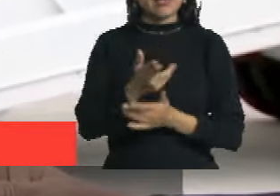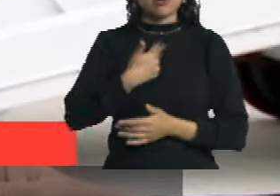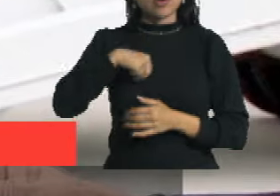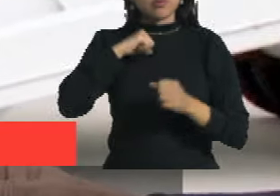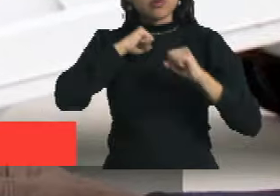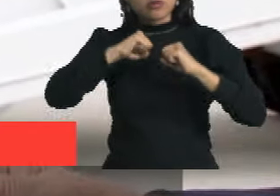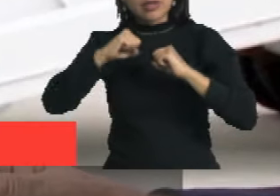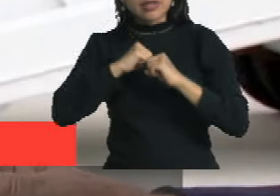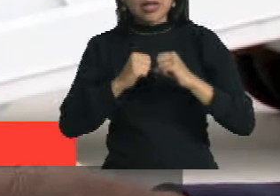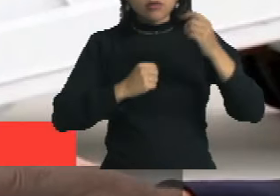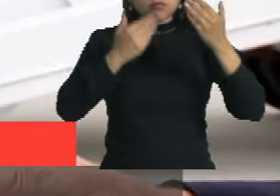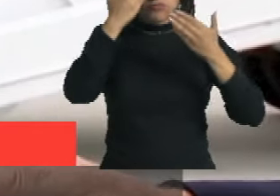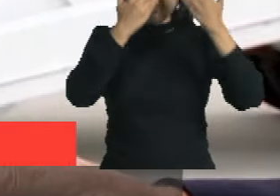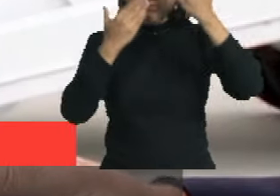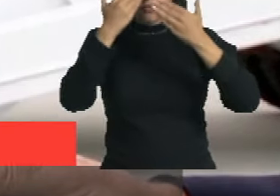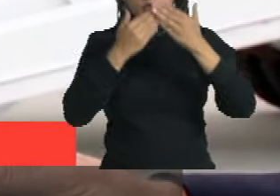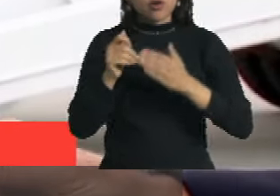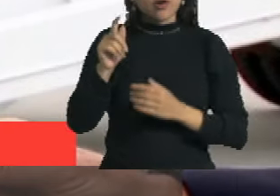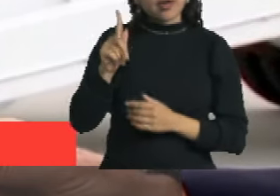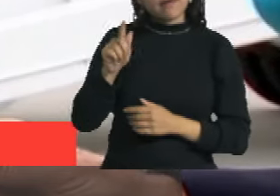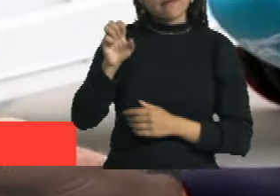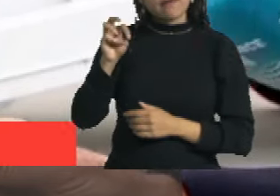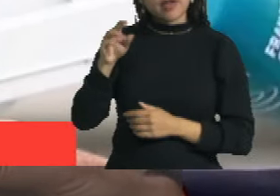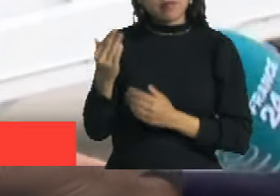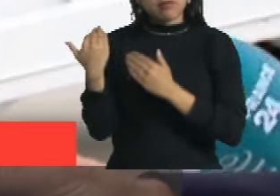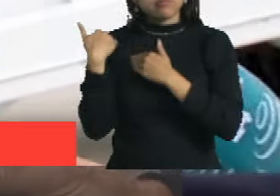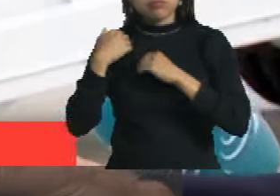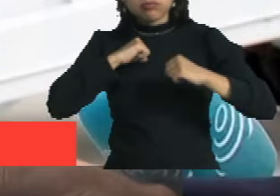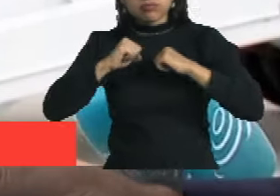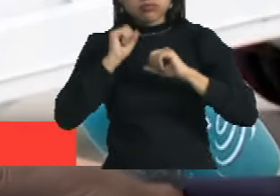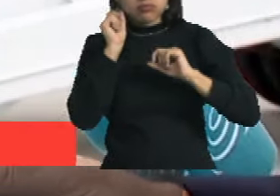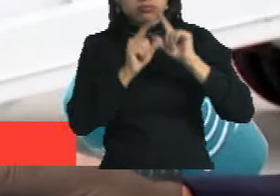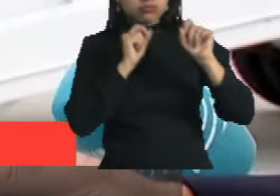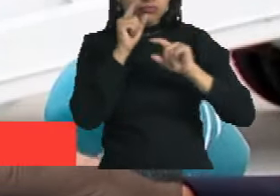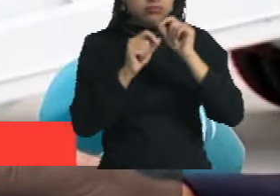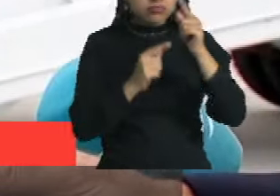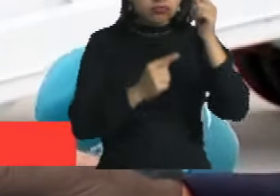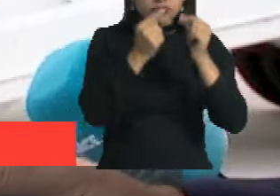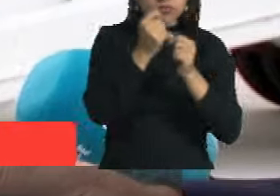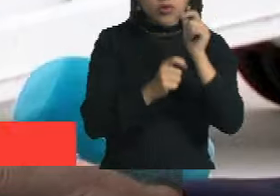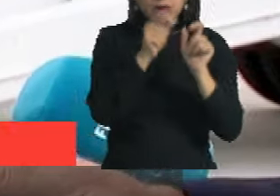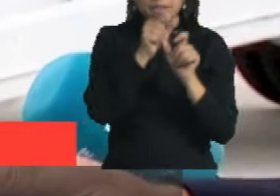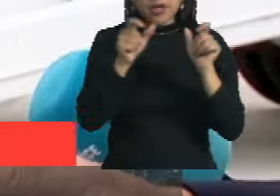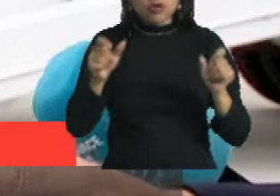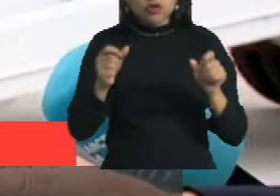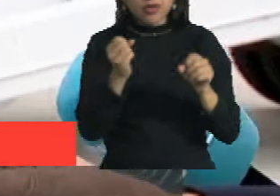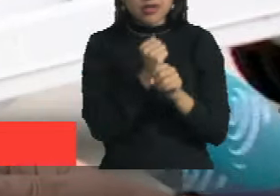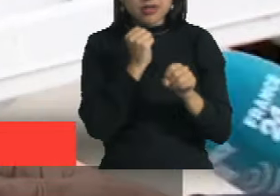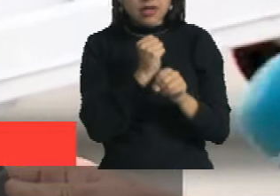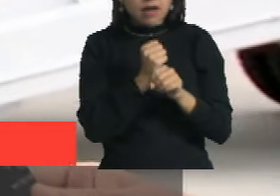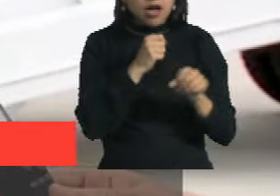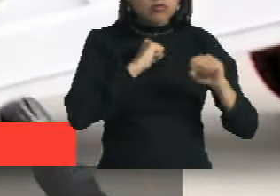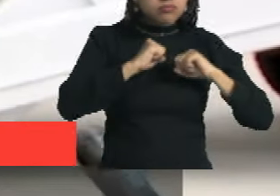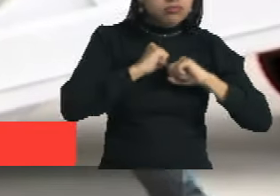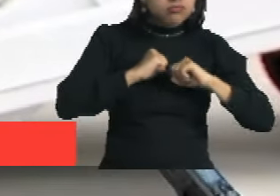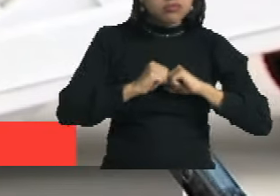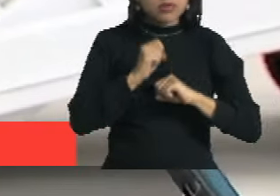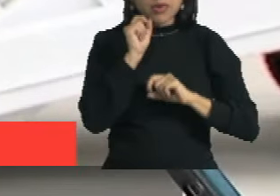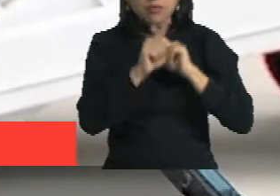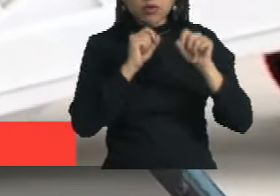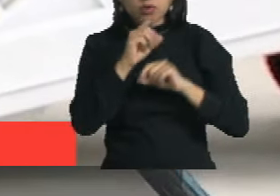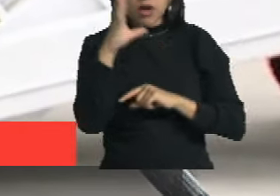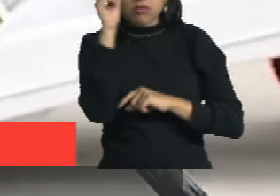number. My FEMA advisor is on the ground in Florida right now. There's a distinction between the numbers that FEMA's used and the